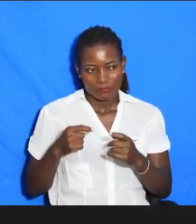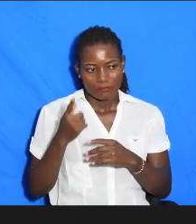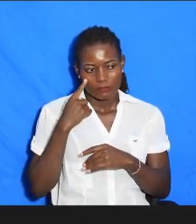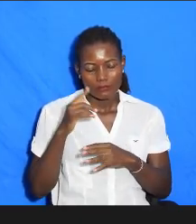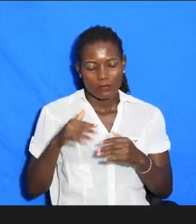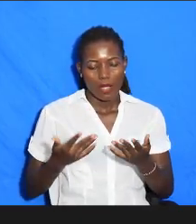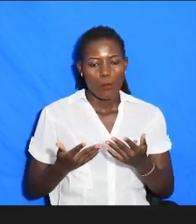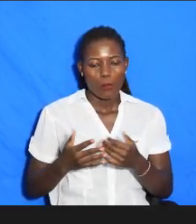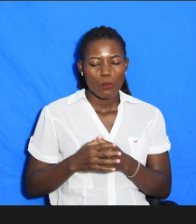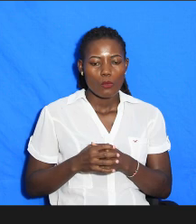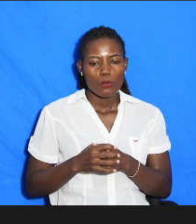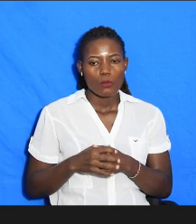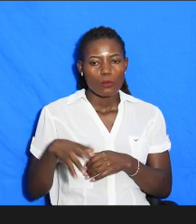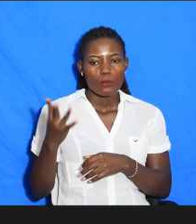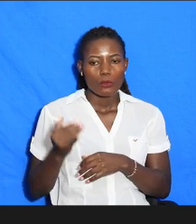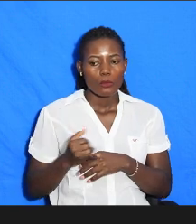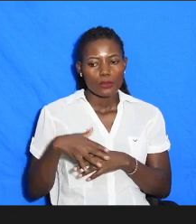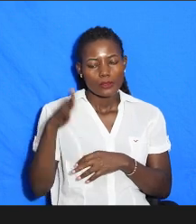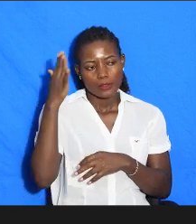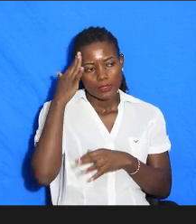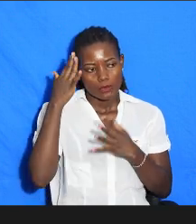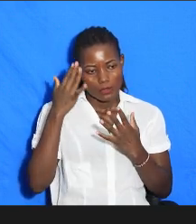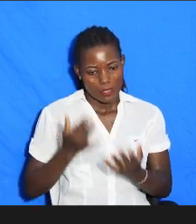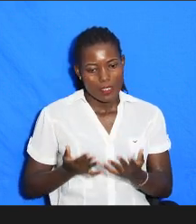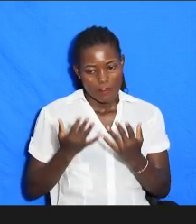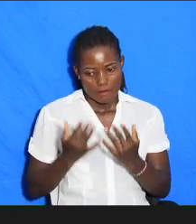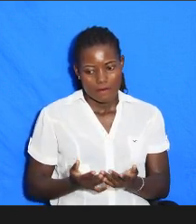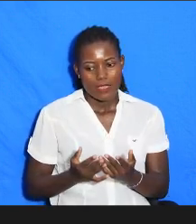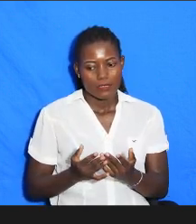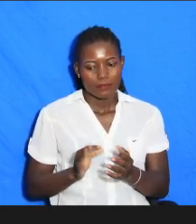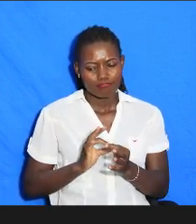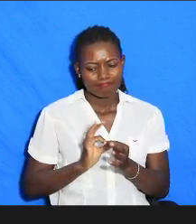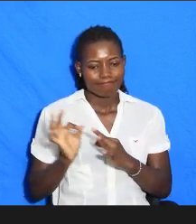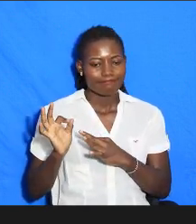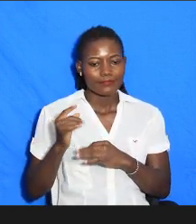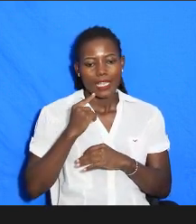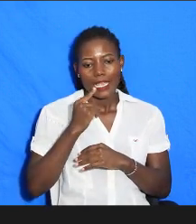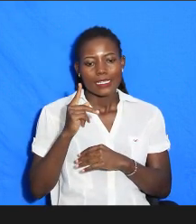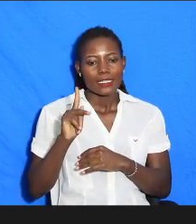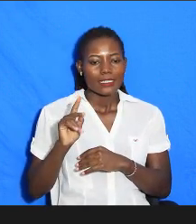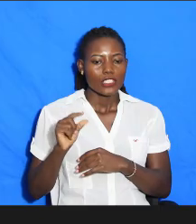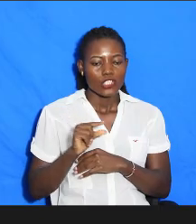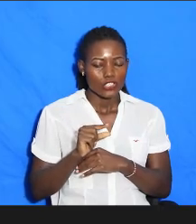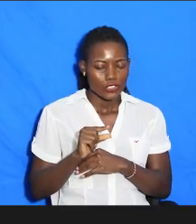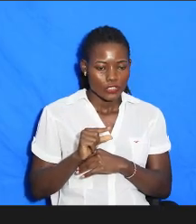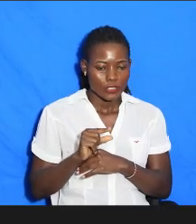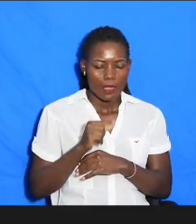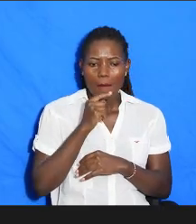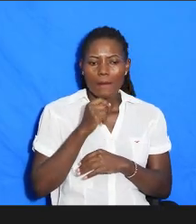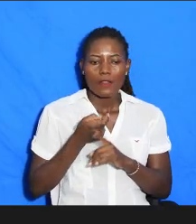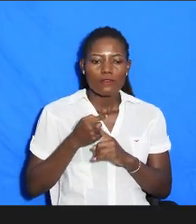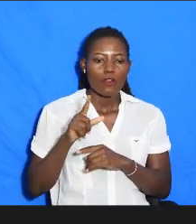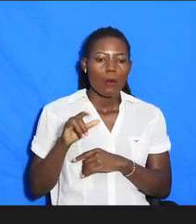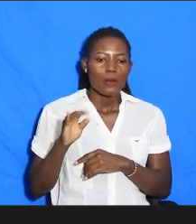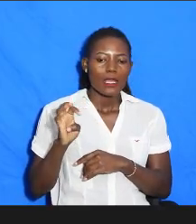how is it working? Because I know the heaviest sprinter is 100 kgs and he has a sub 10. He's a guy from